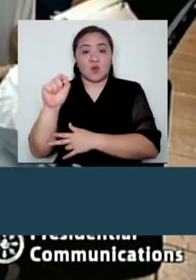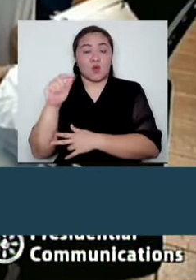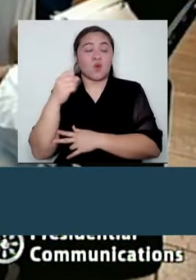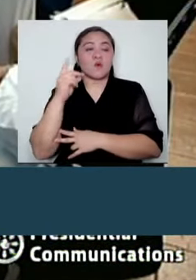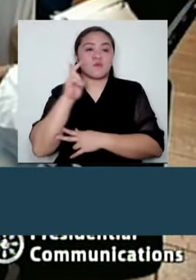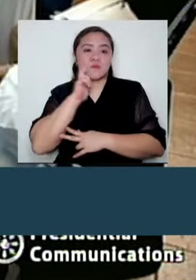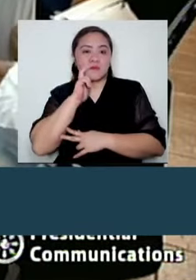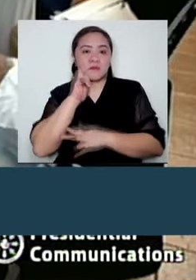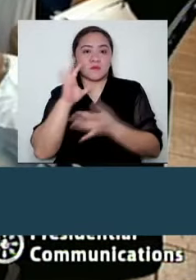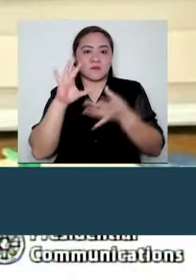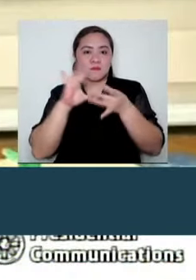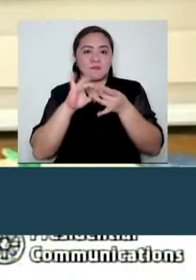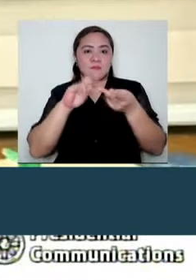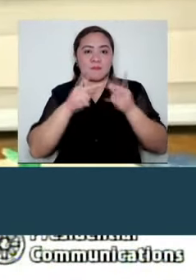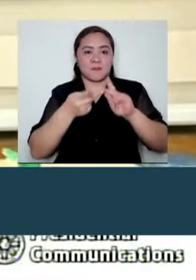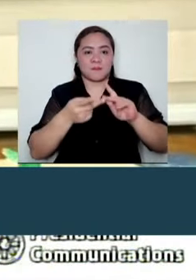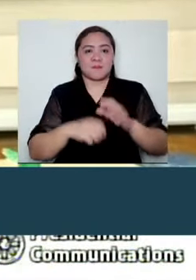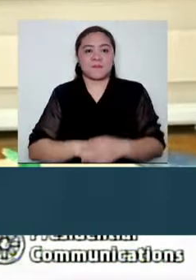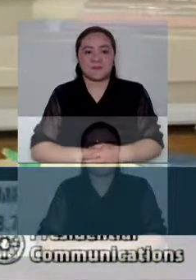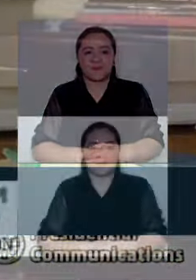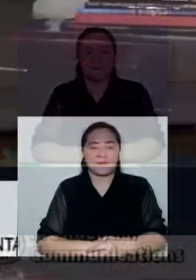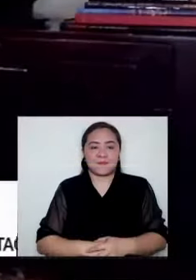tandem.